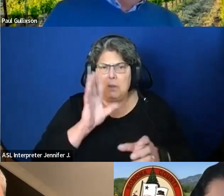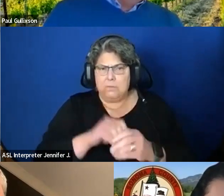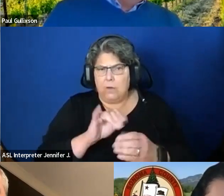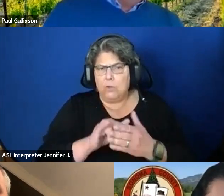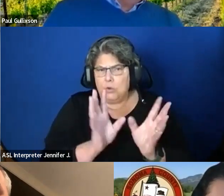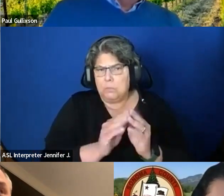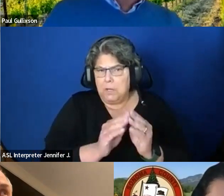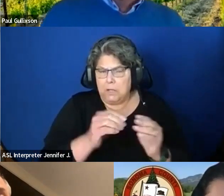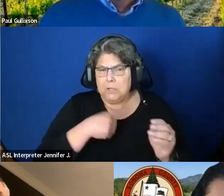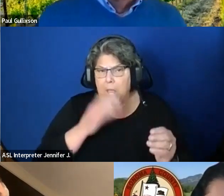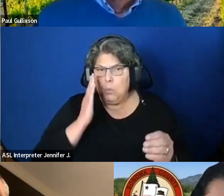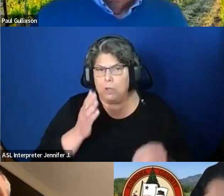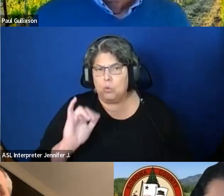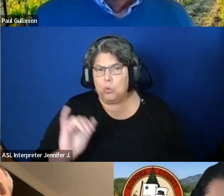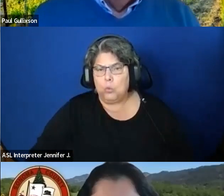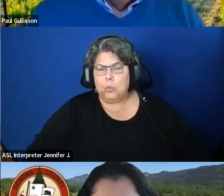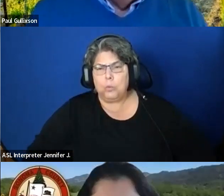those.